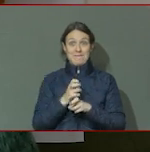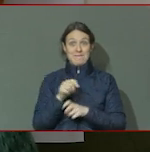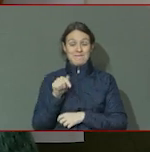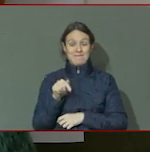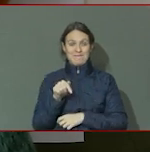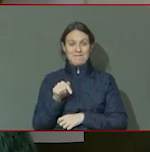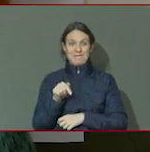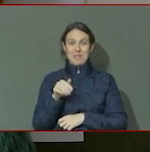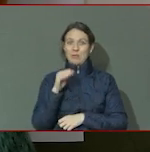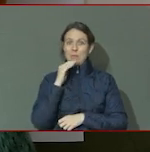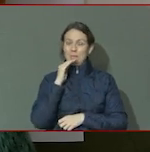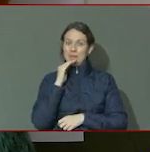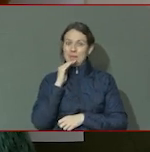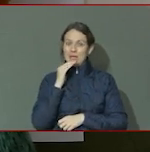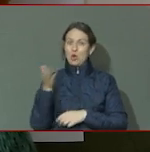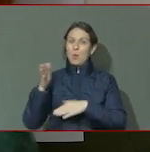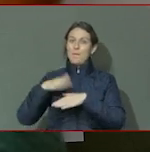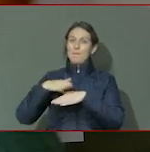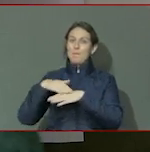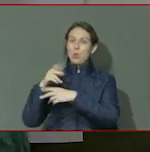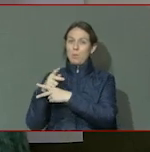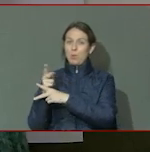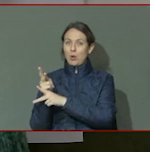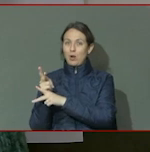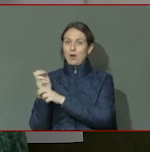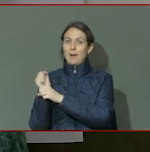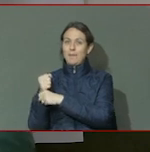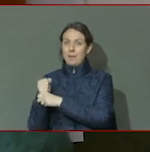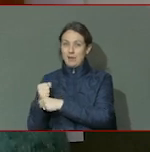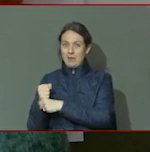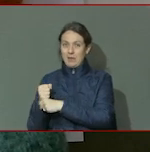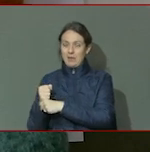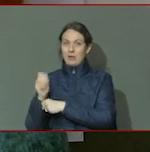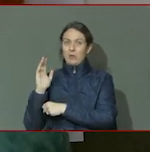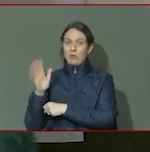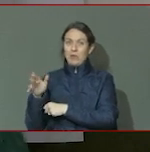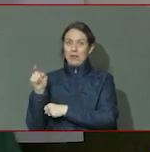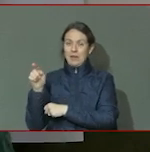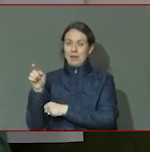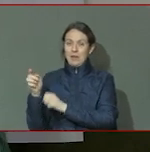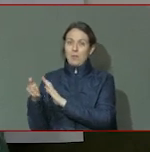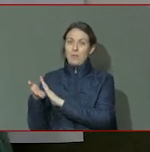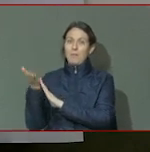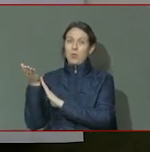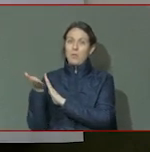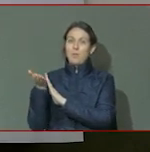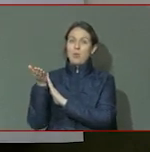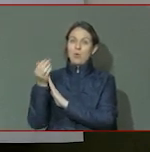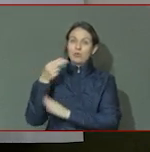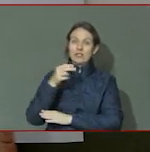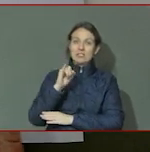so that means I must form more products, so they will become more, but then Hi must